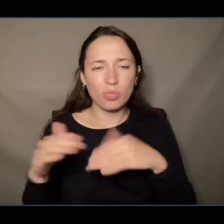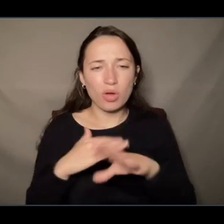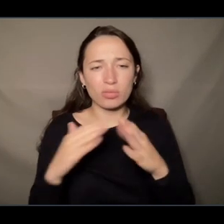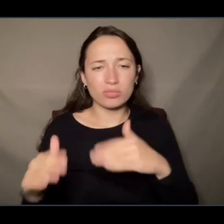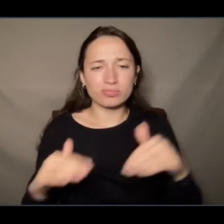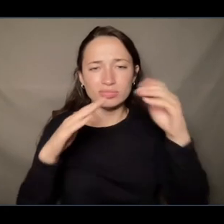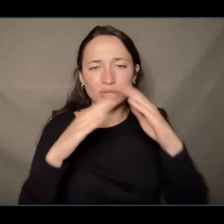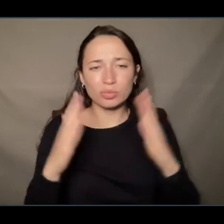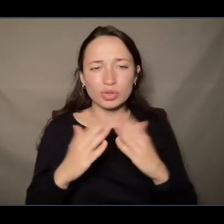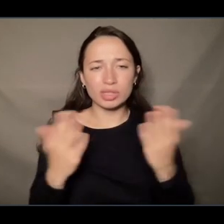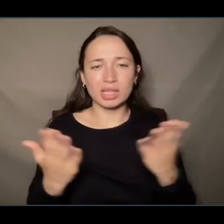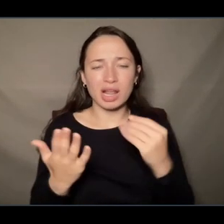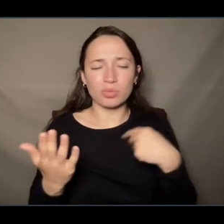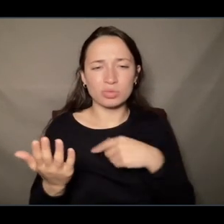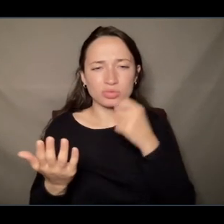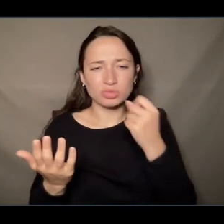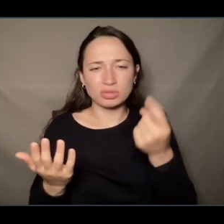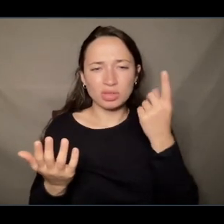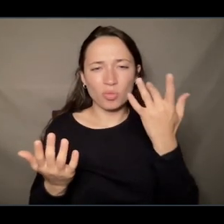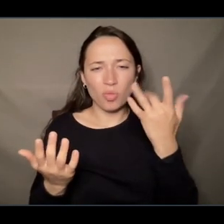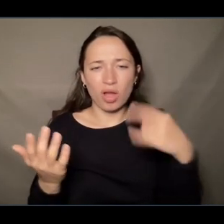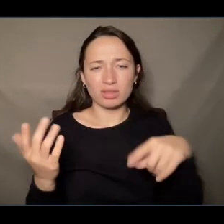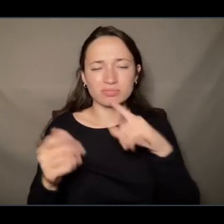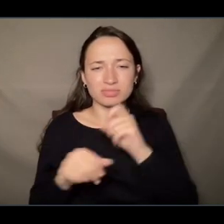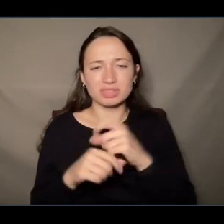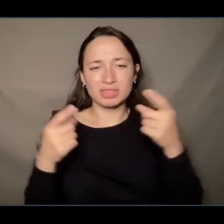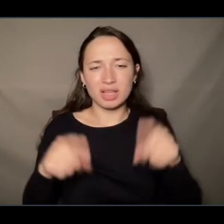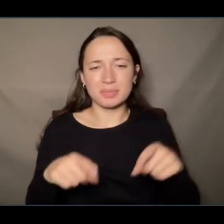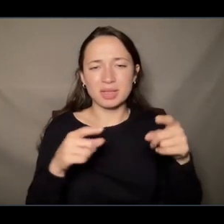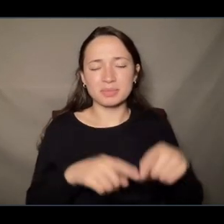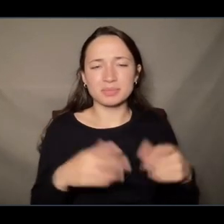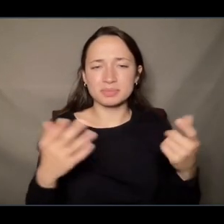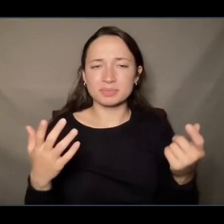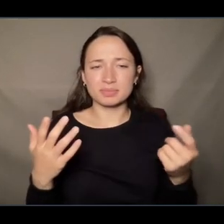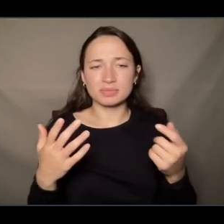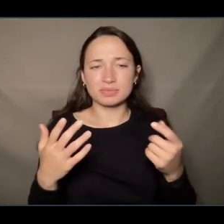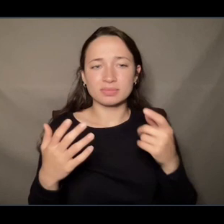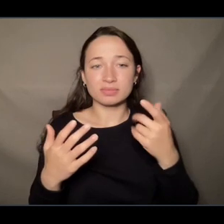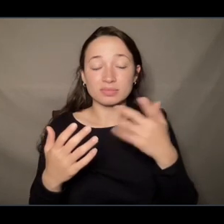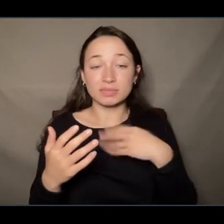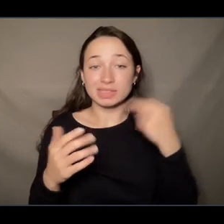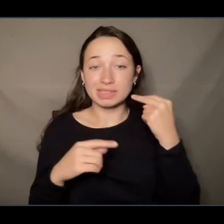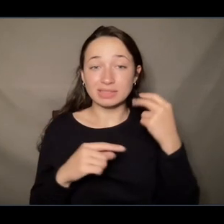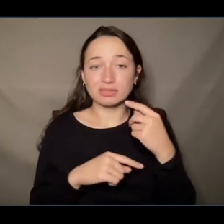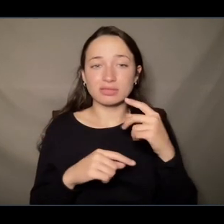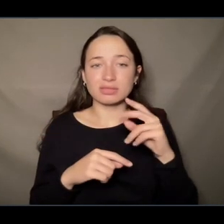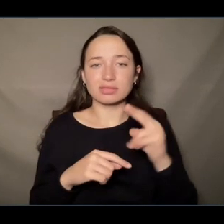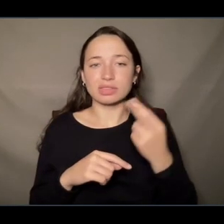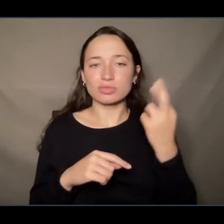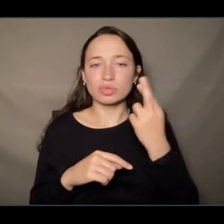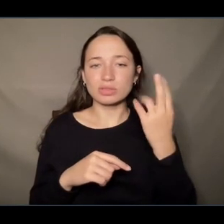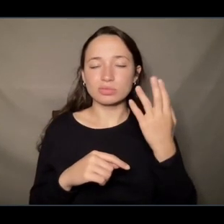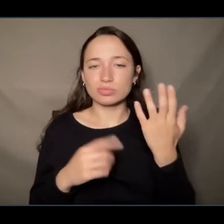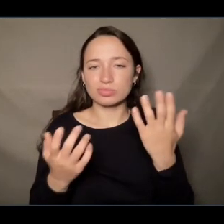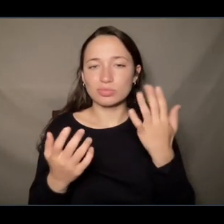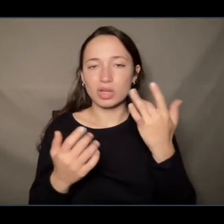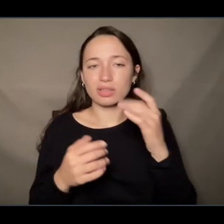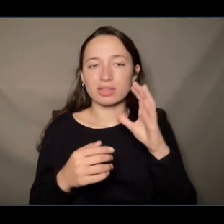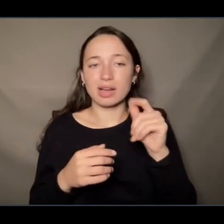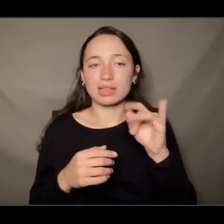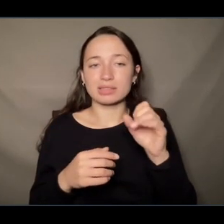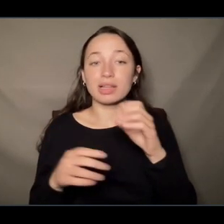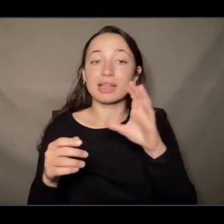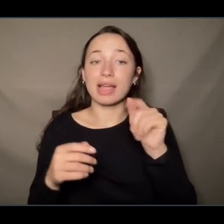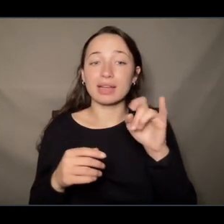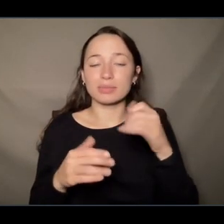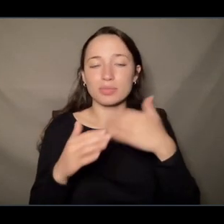community here, and we couldn't understand why this was happening. And meanwhile, my niece was the second